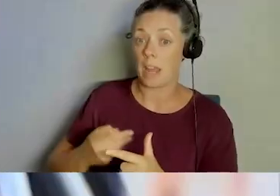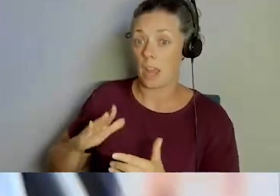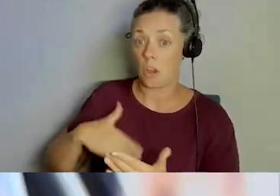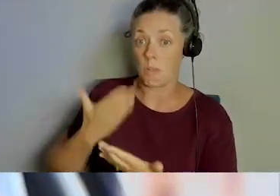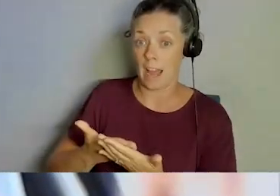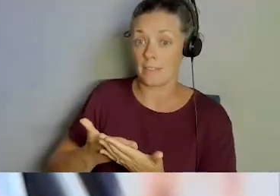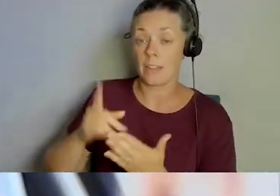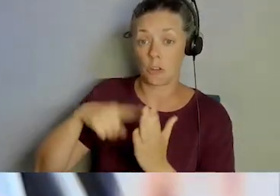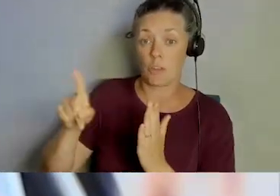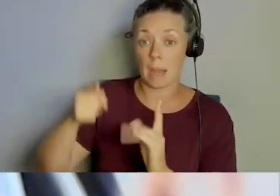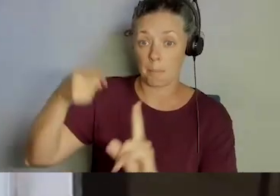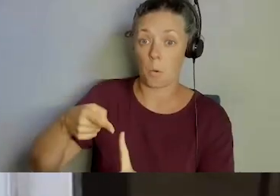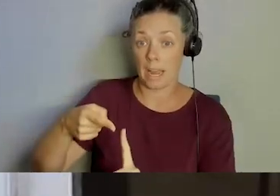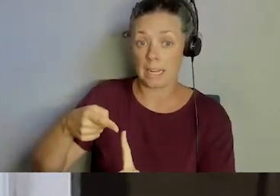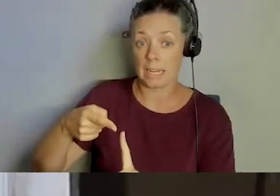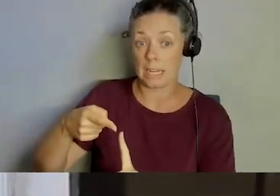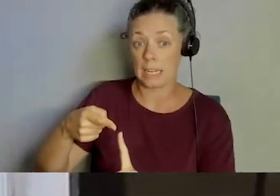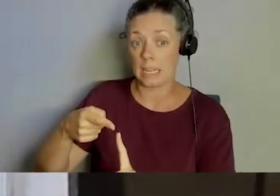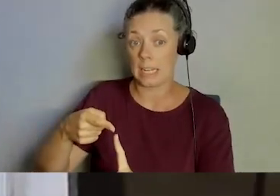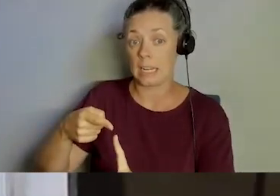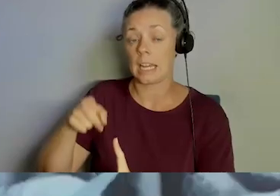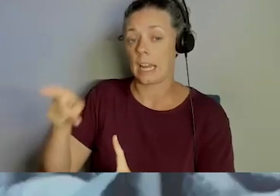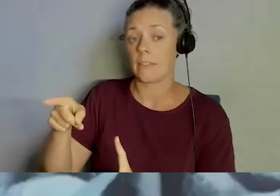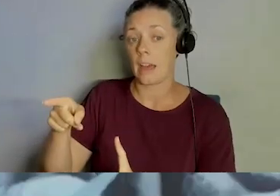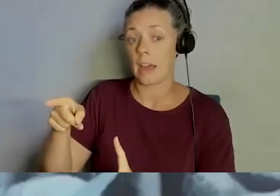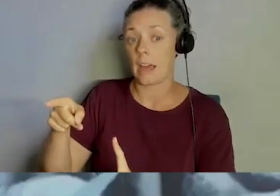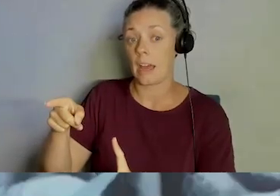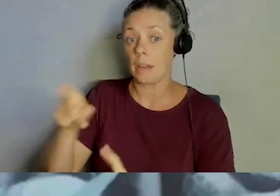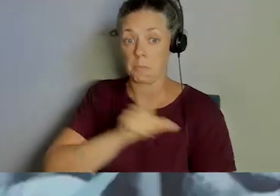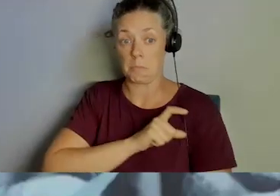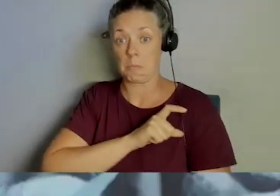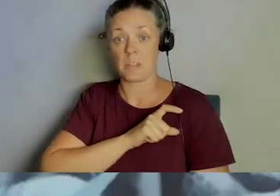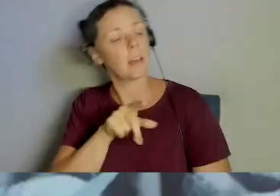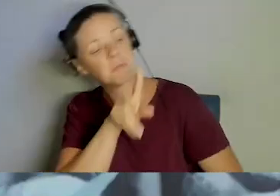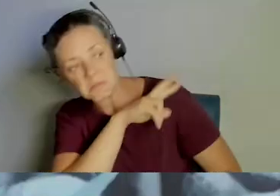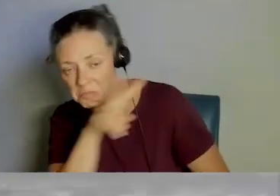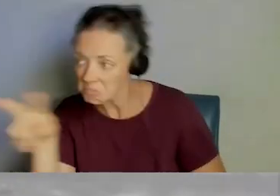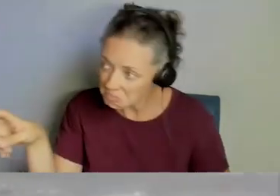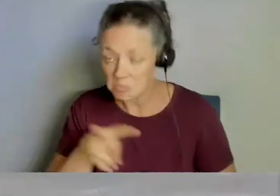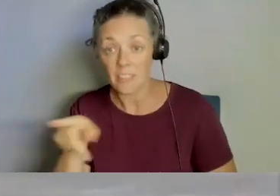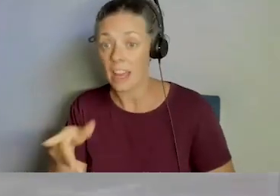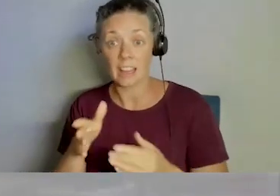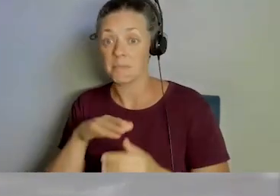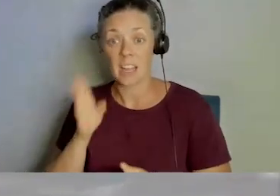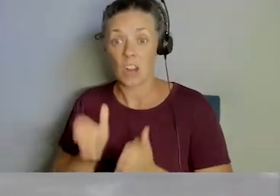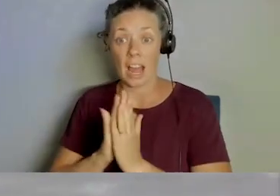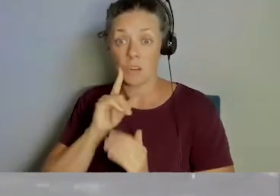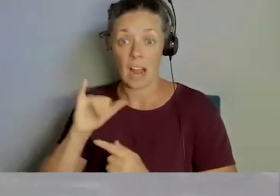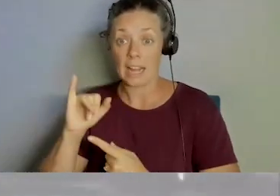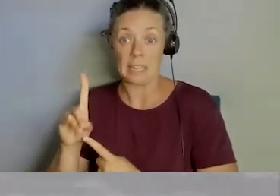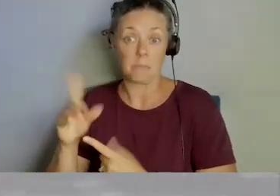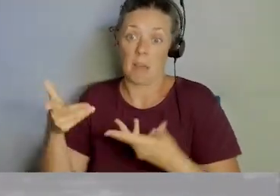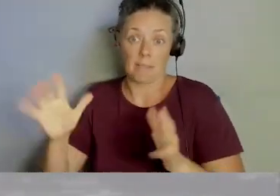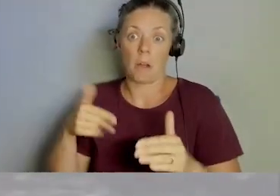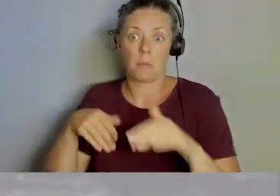immigration guys just looked around the truck and they never asked us for ID, they just let us go through. As soon as we came into